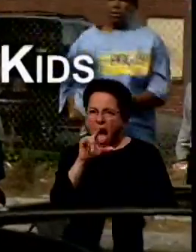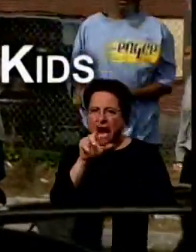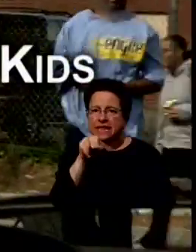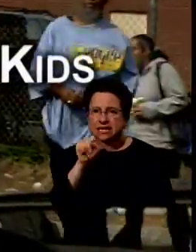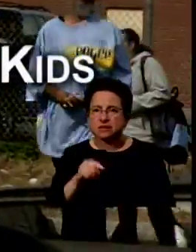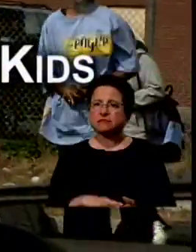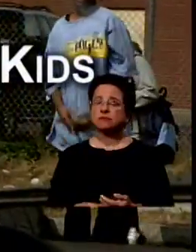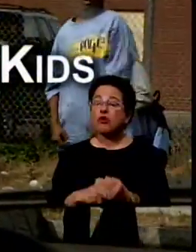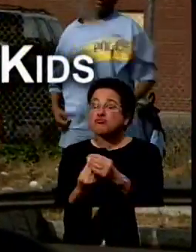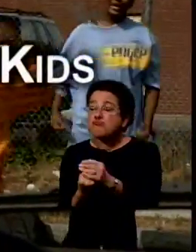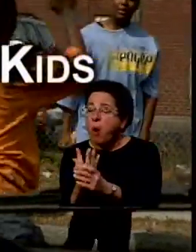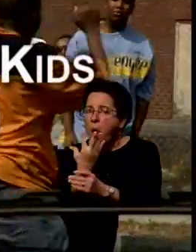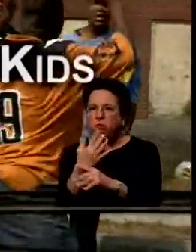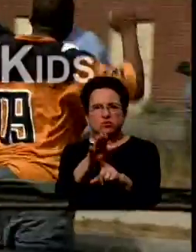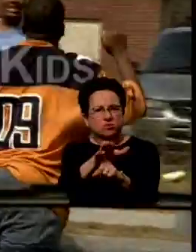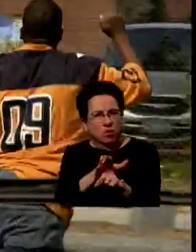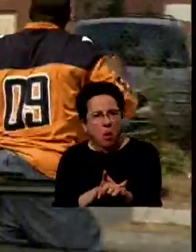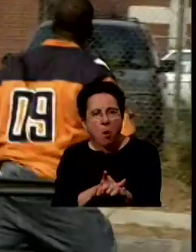makes kids violent,